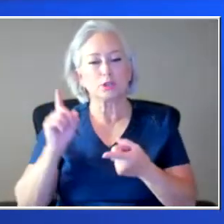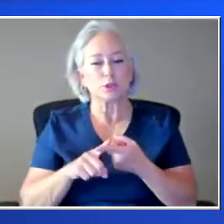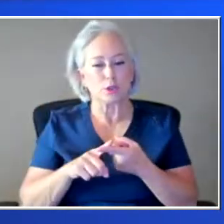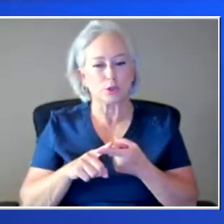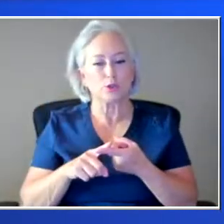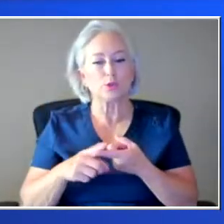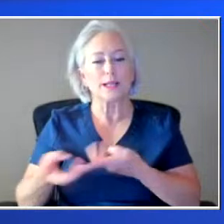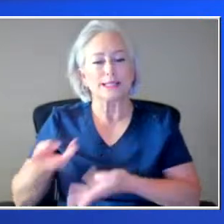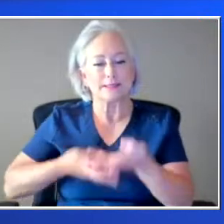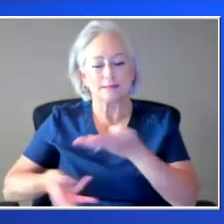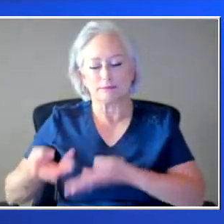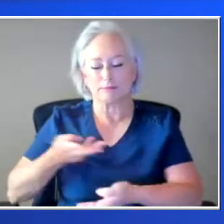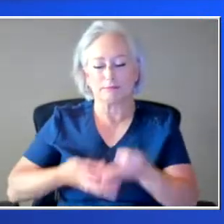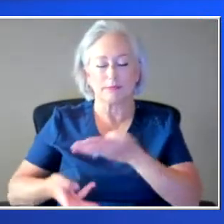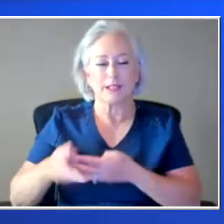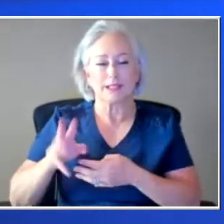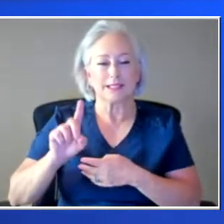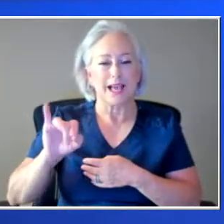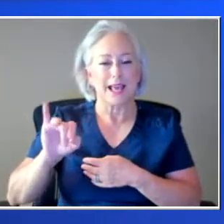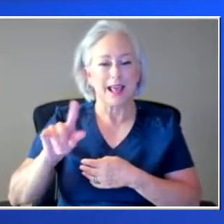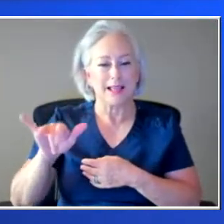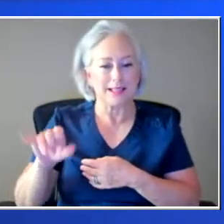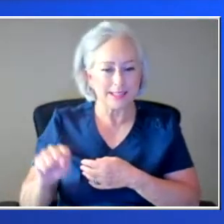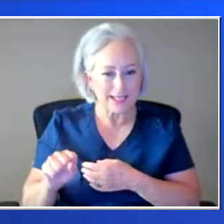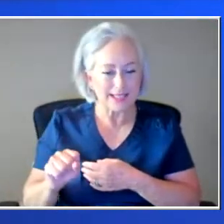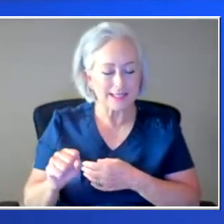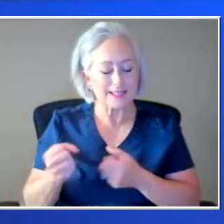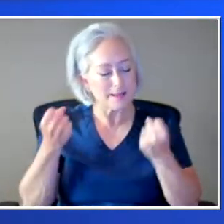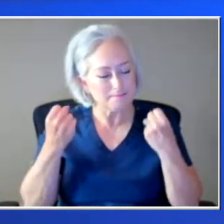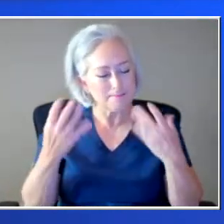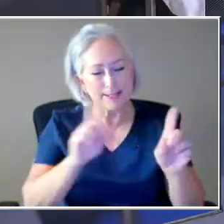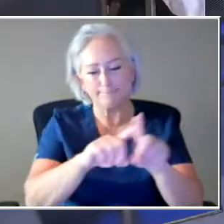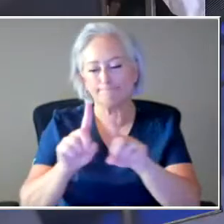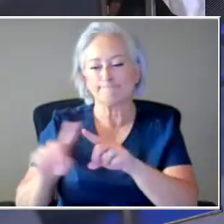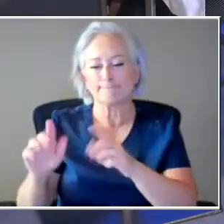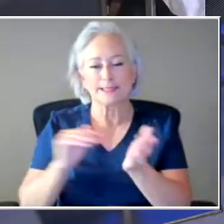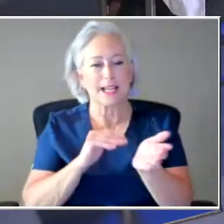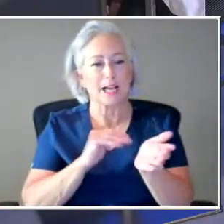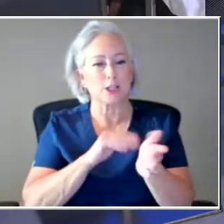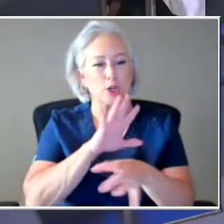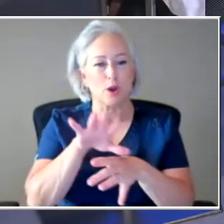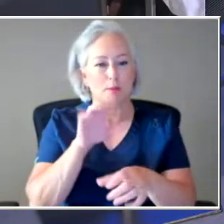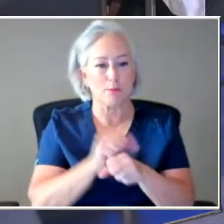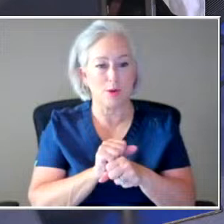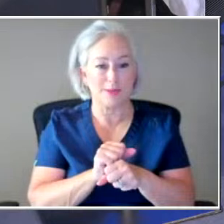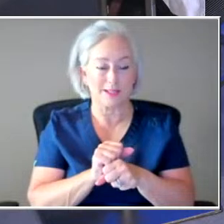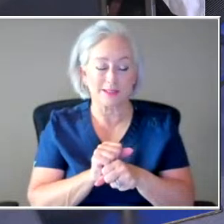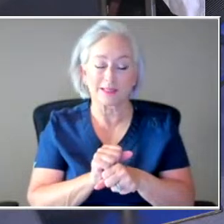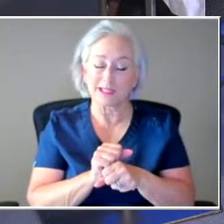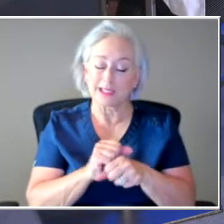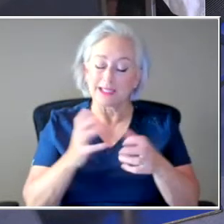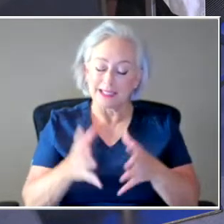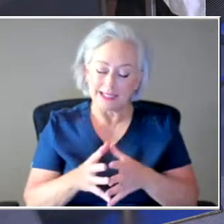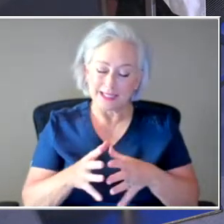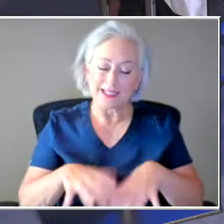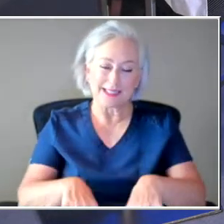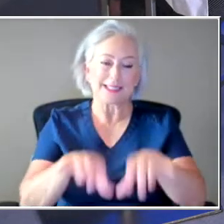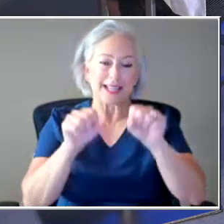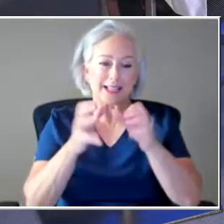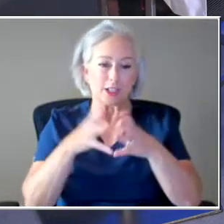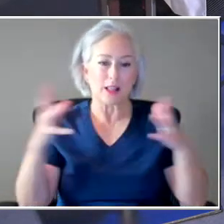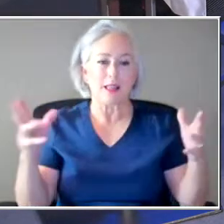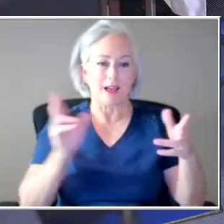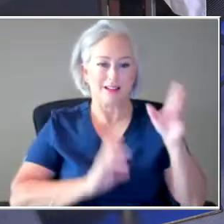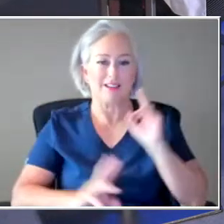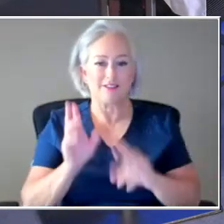numerous doctor's appointments. It takes everyone. It really does. Dr. It McGurk, really when she mentioned like her